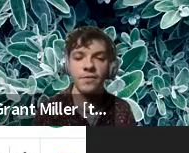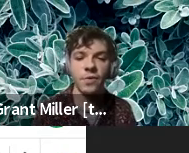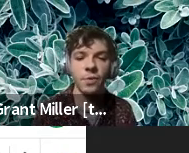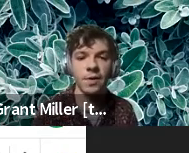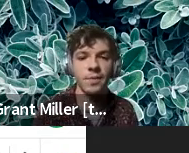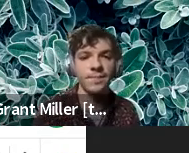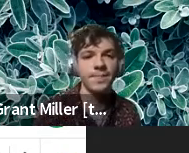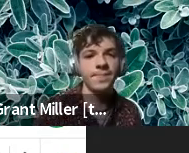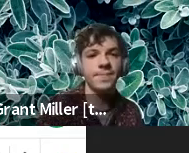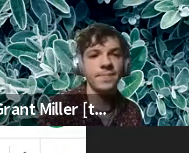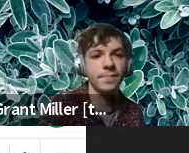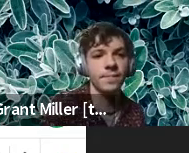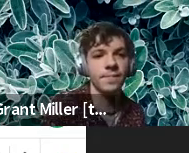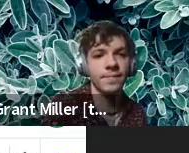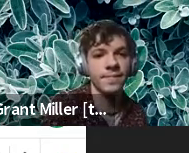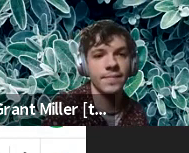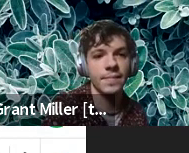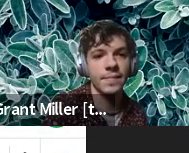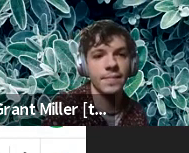1 0 3 6 6 5 6 1 1 2 7 9 6 7 4.